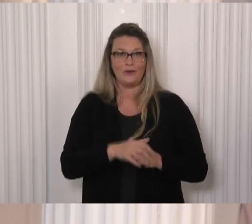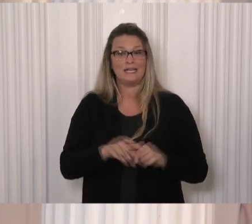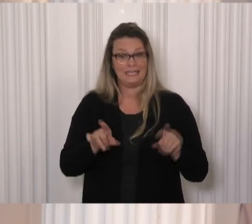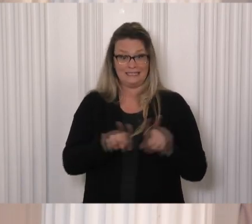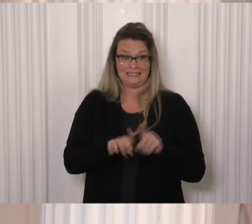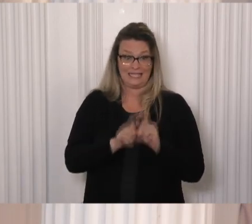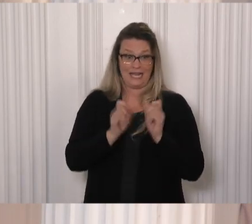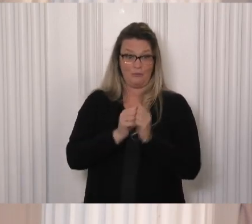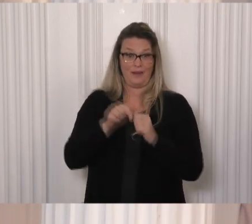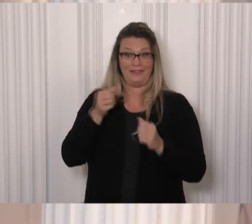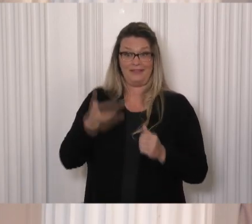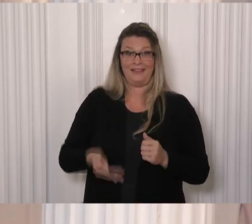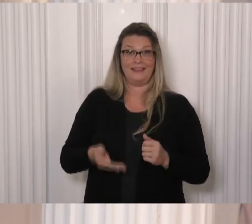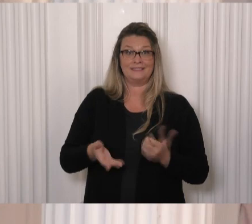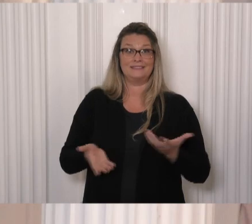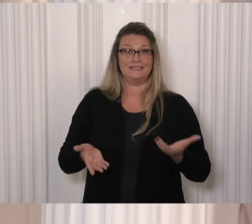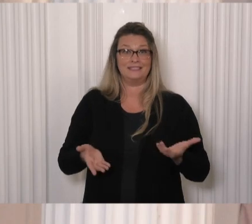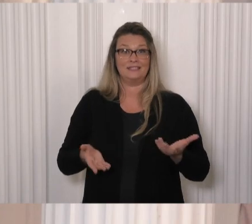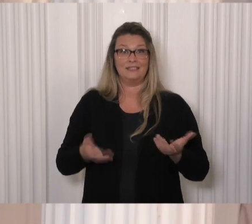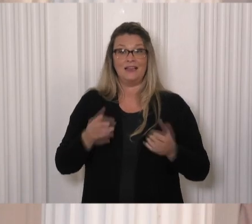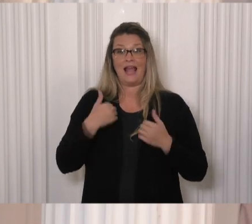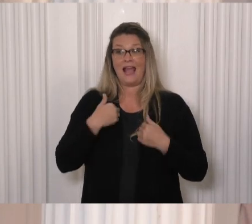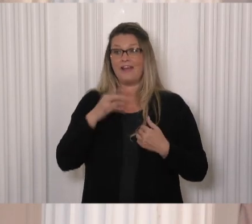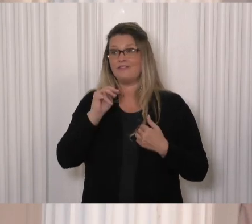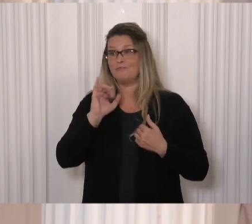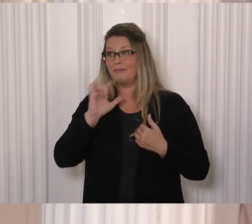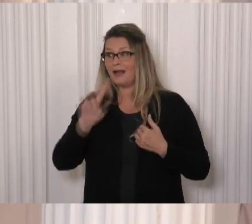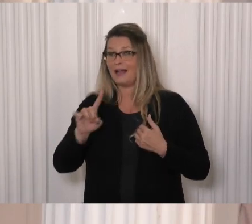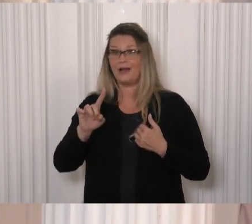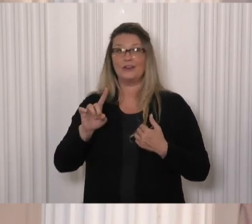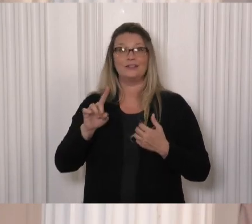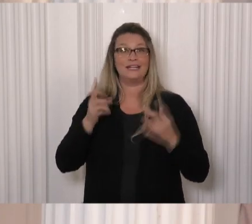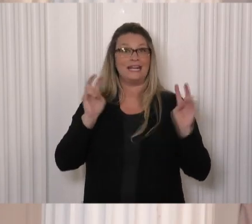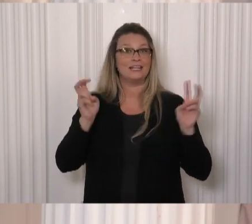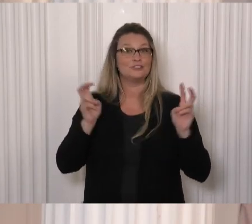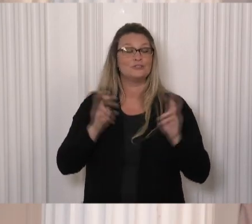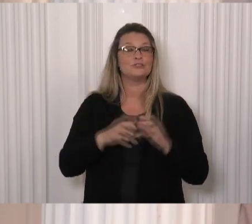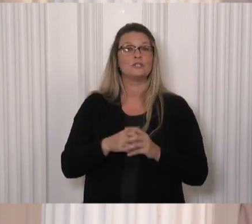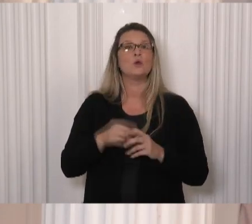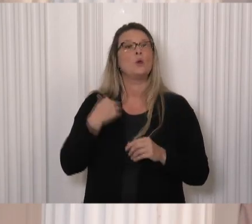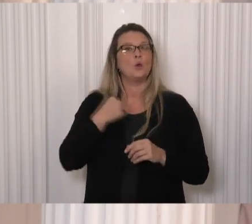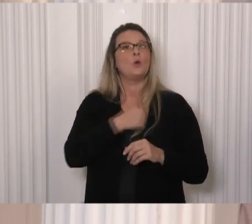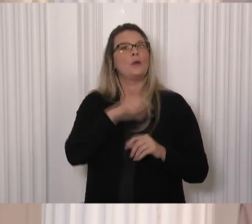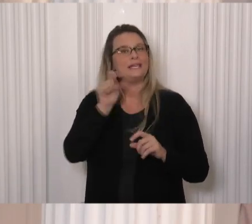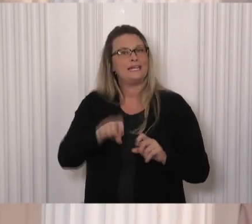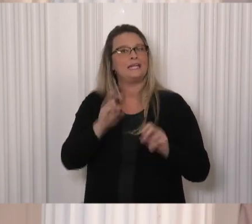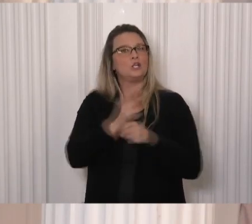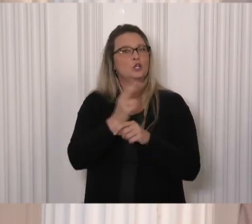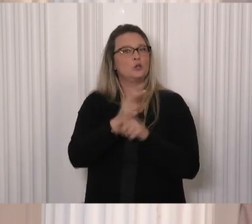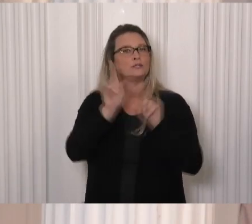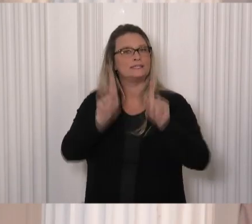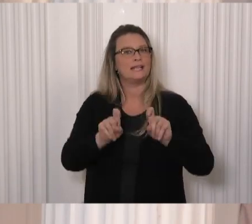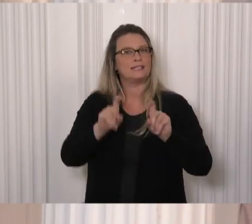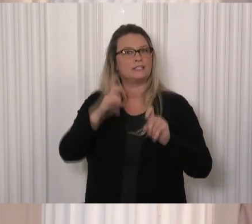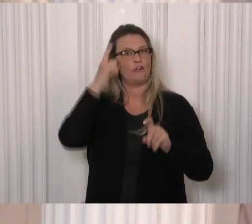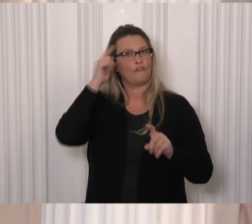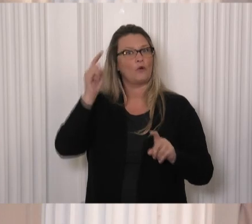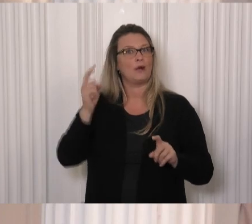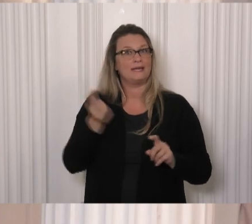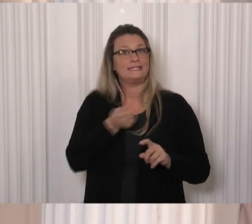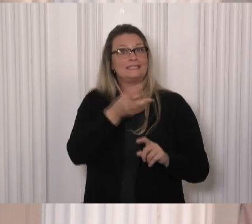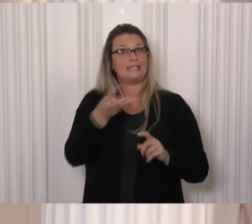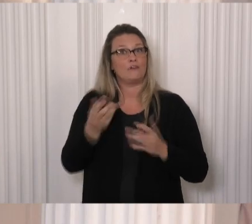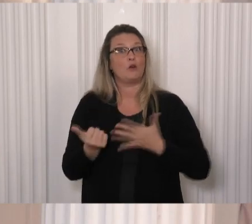this for folks that are mild disease, et cetera. We do need to use the testing for several